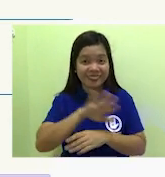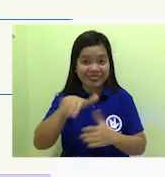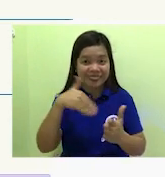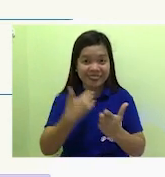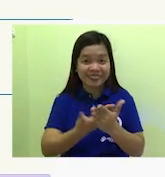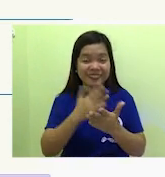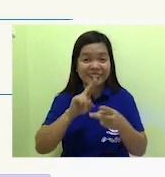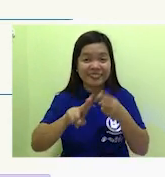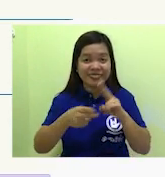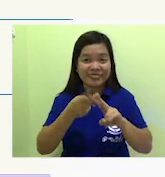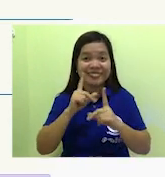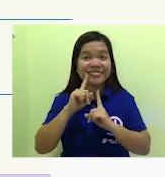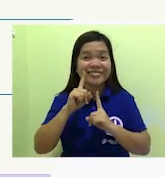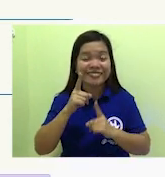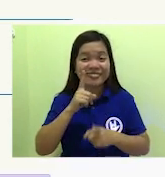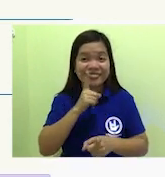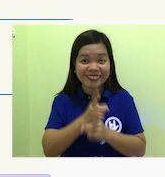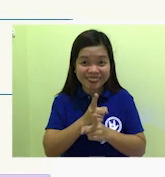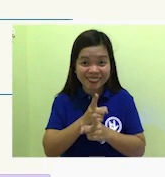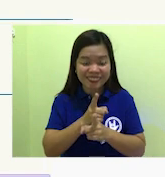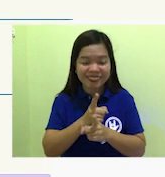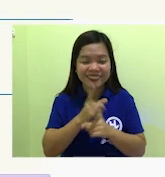Did you get all the items correctly?